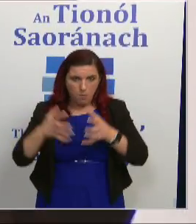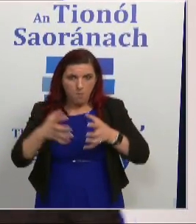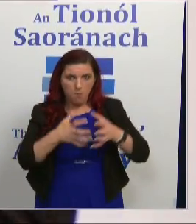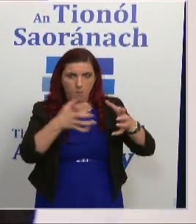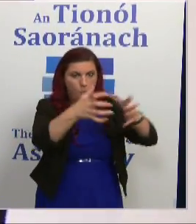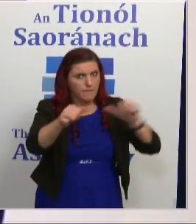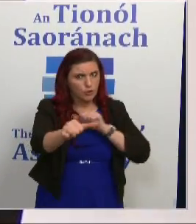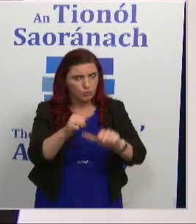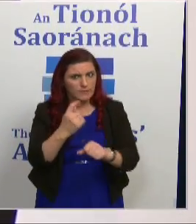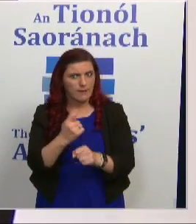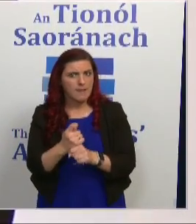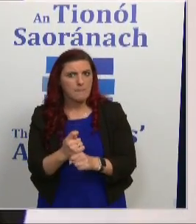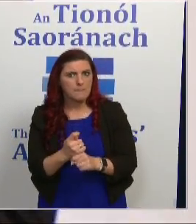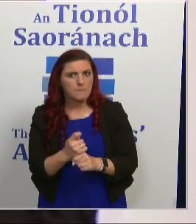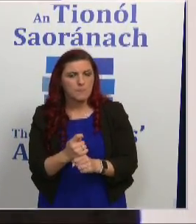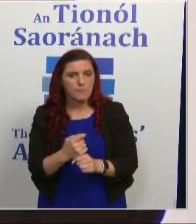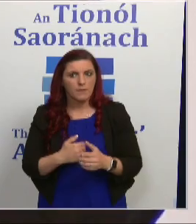short space of time.